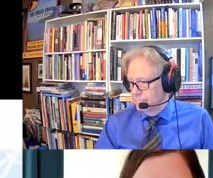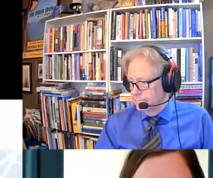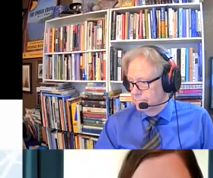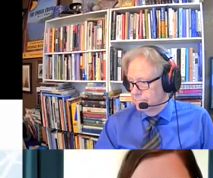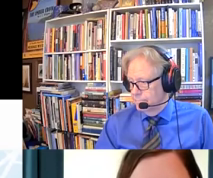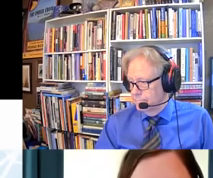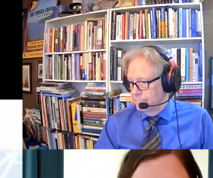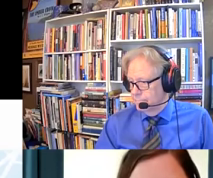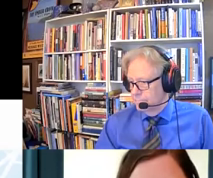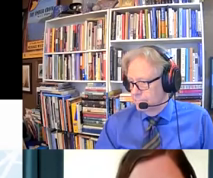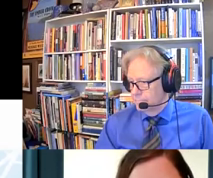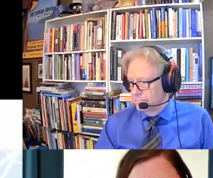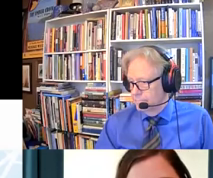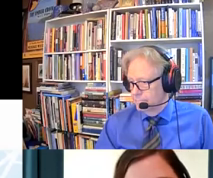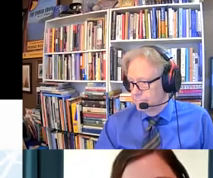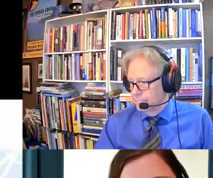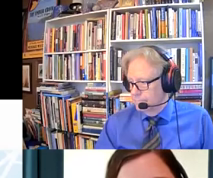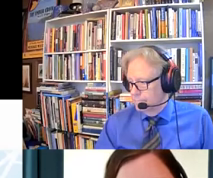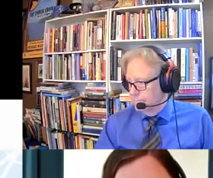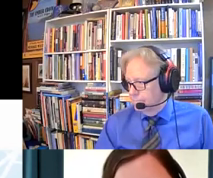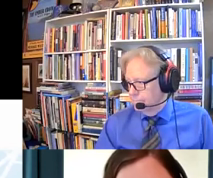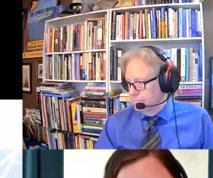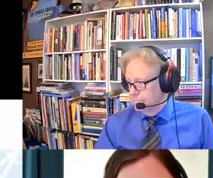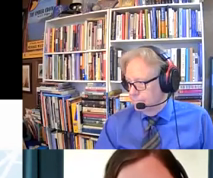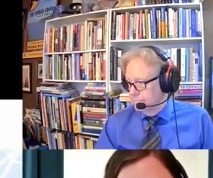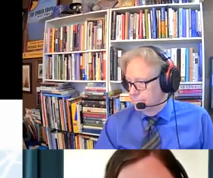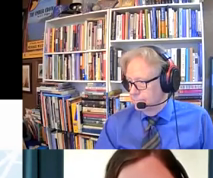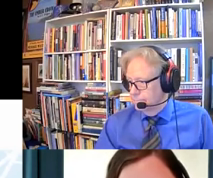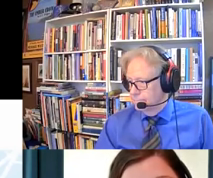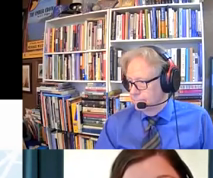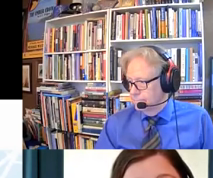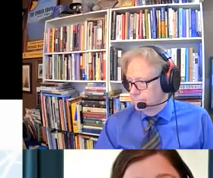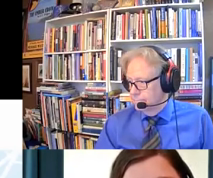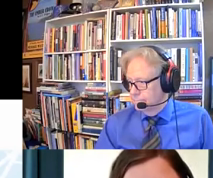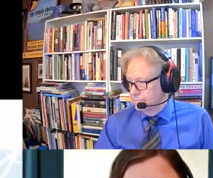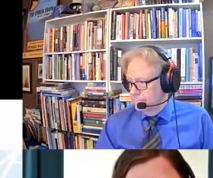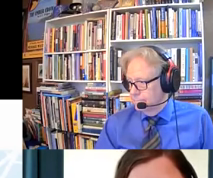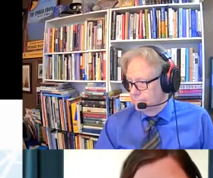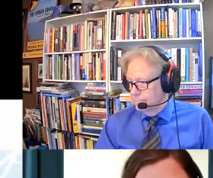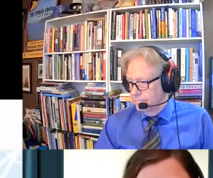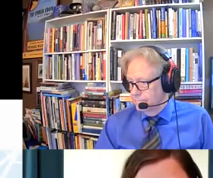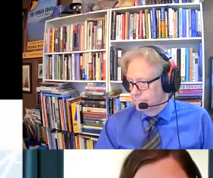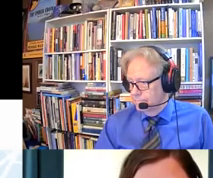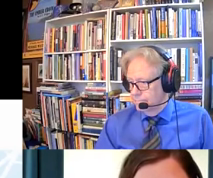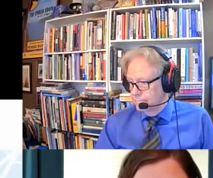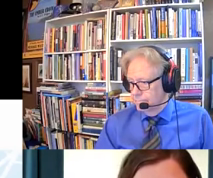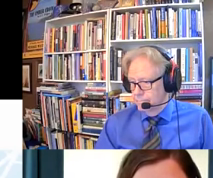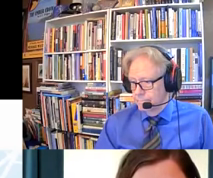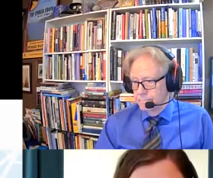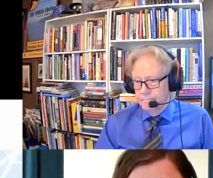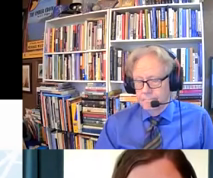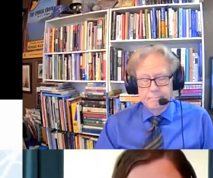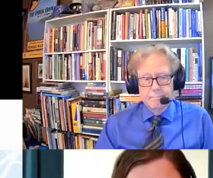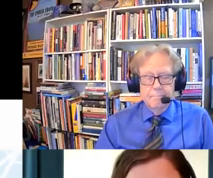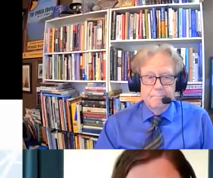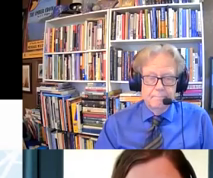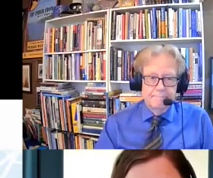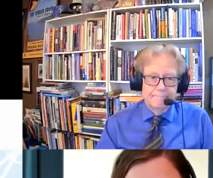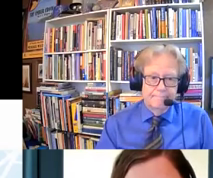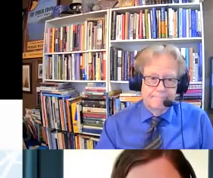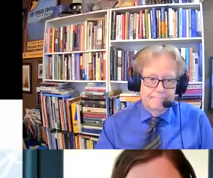and how TANF programs can help clients overcome these barriers. So I'm really excited to introduce our four speakers